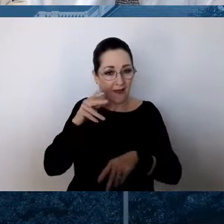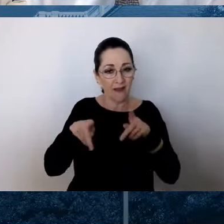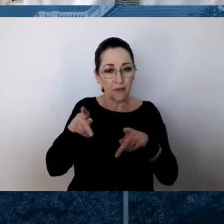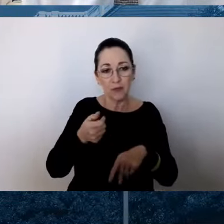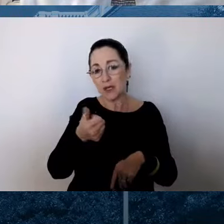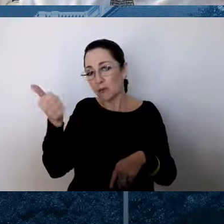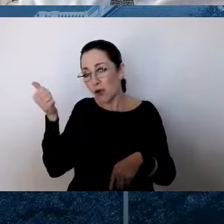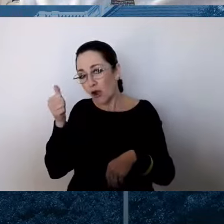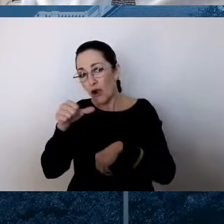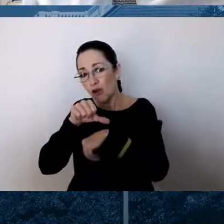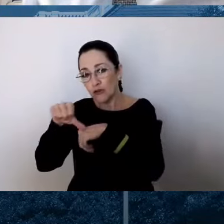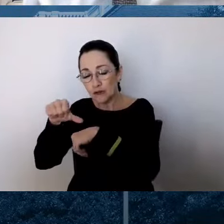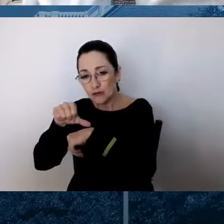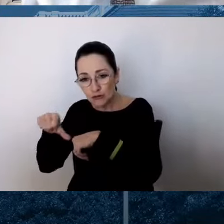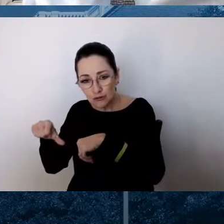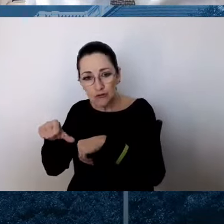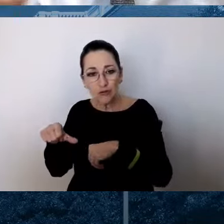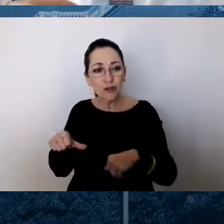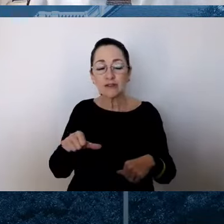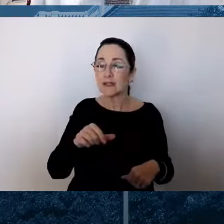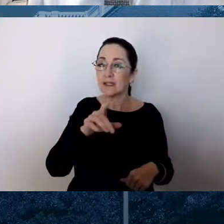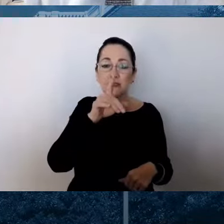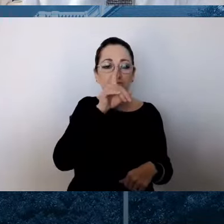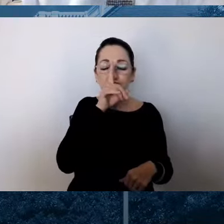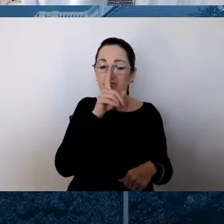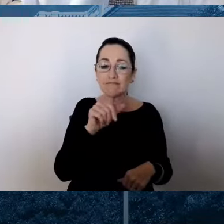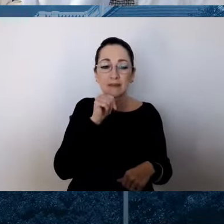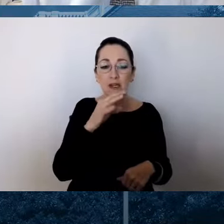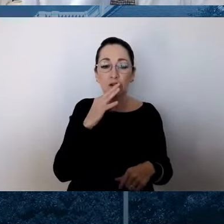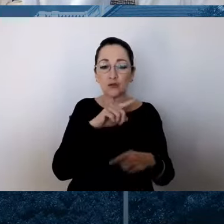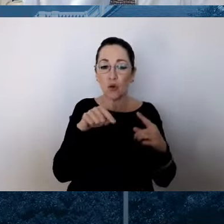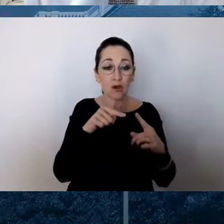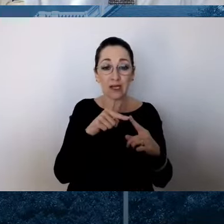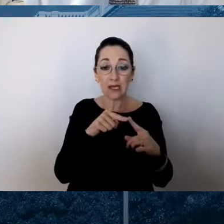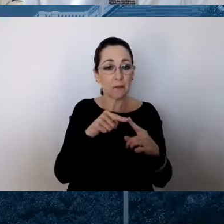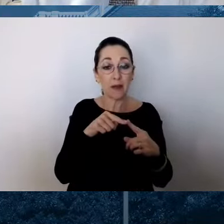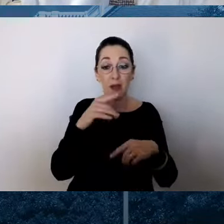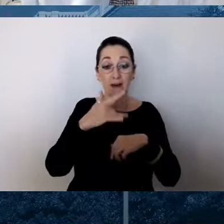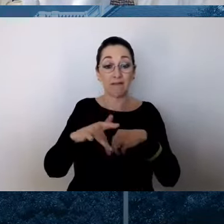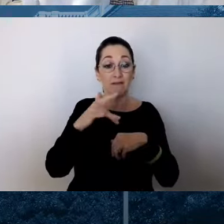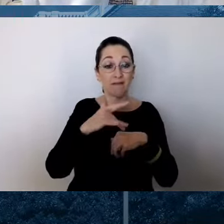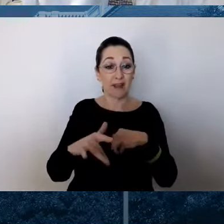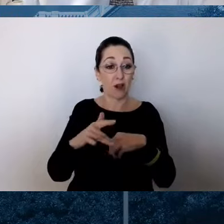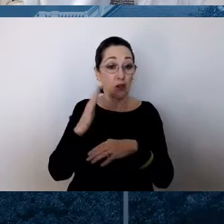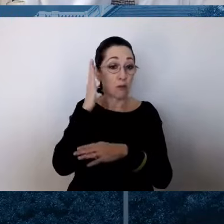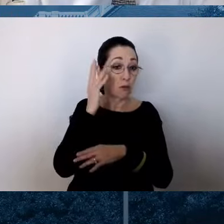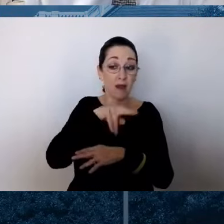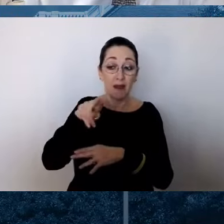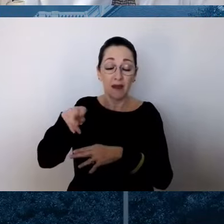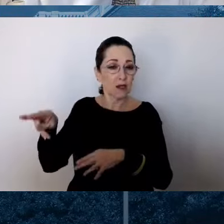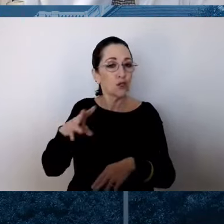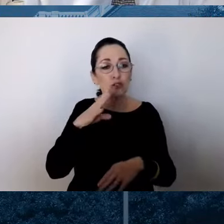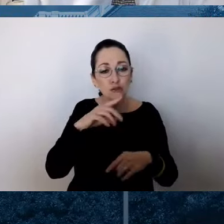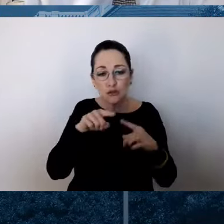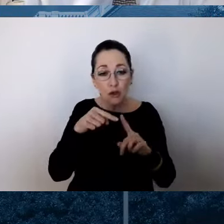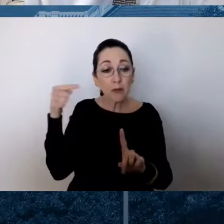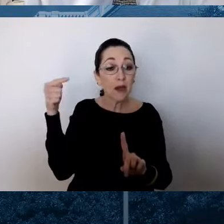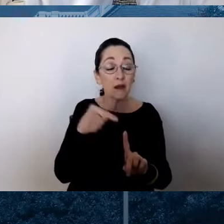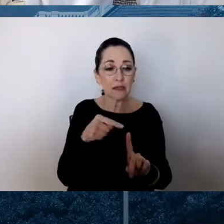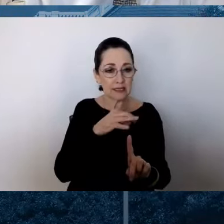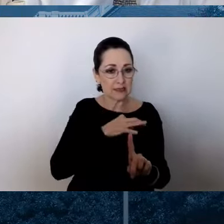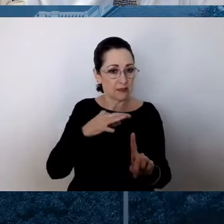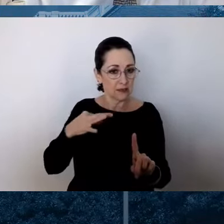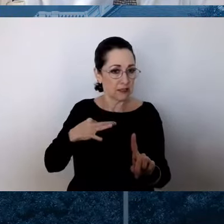bed issue. It's not the actual square footage issue. It's really a staffing issue when we talk to our hospitals. You have